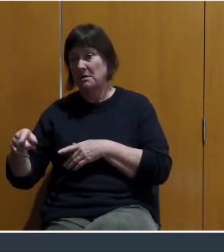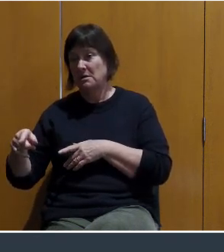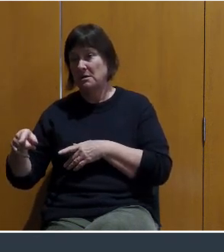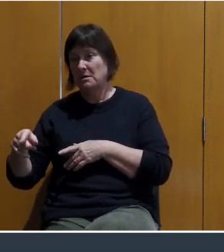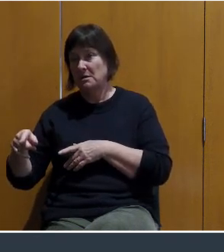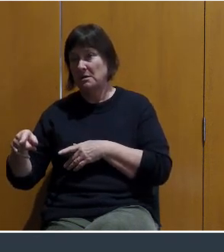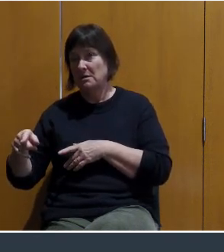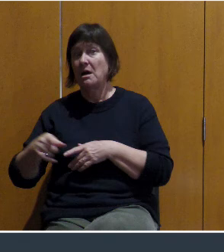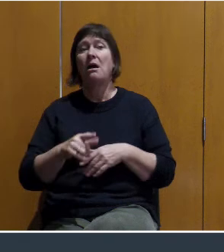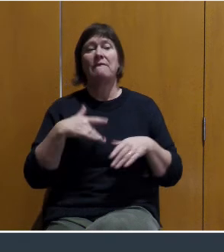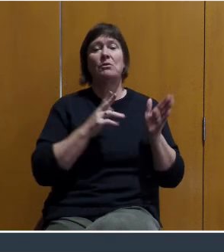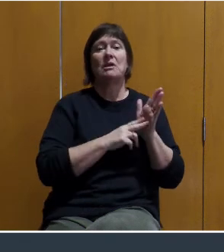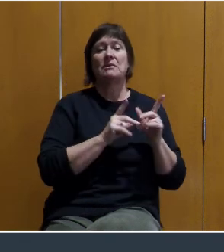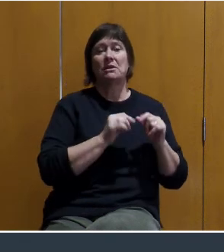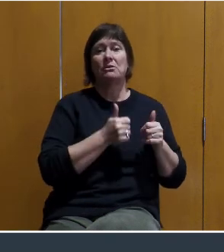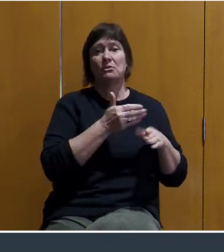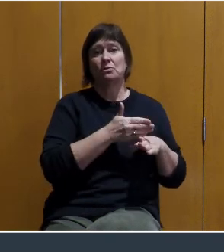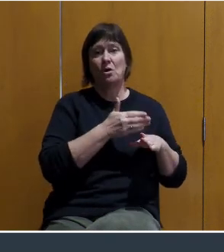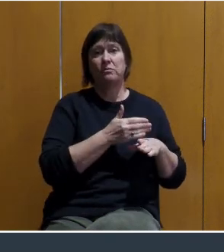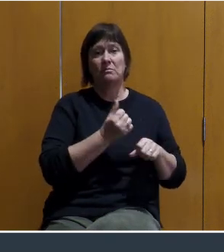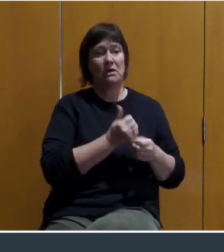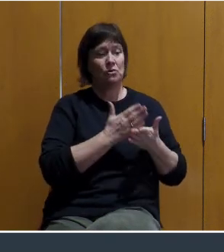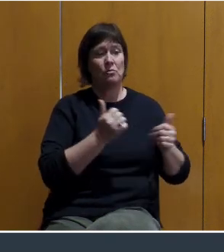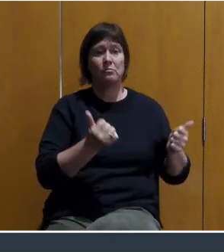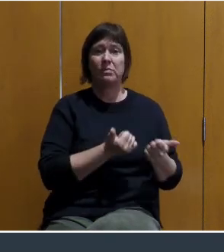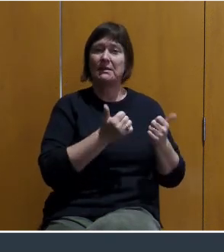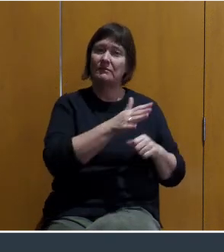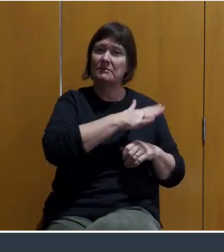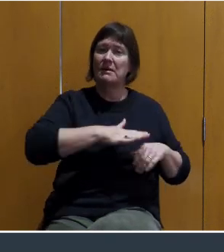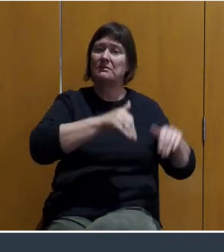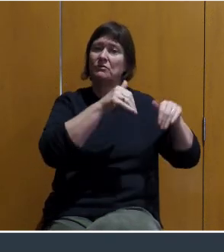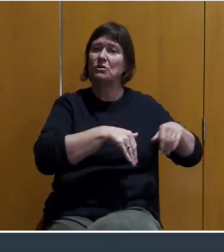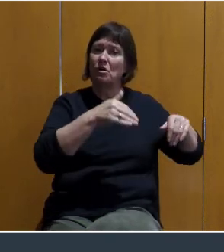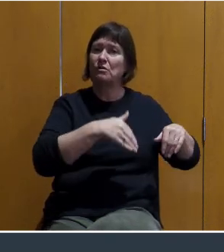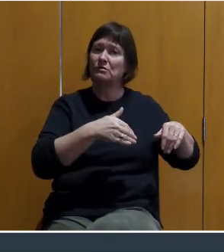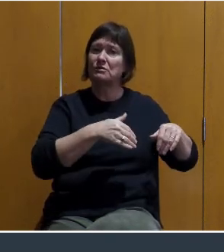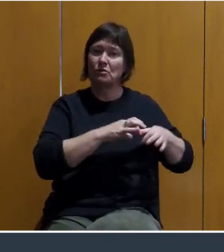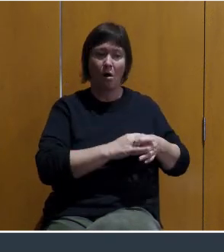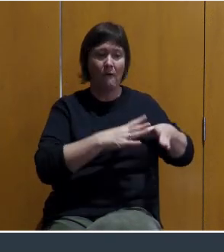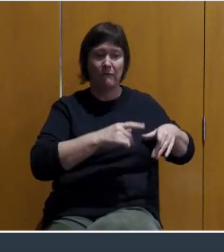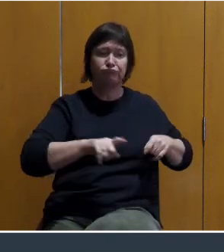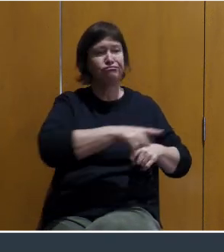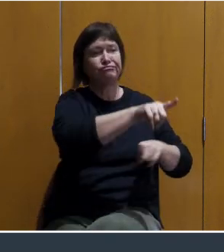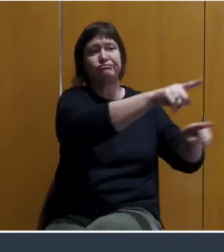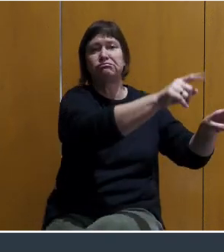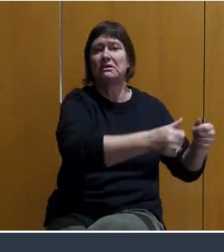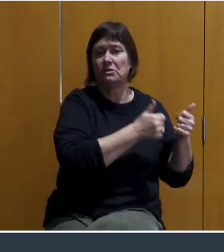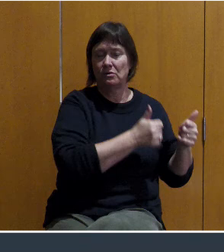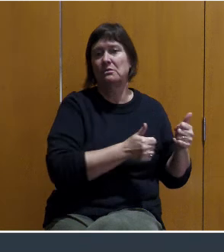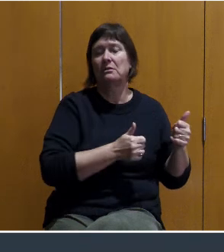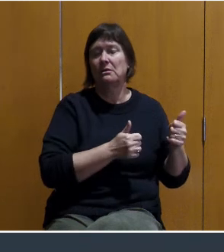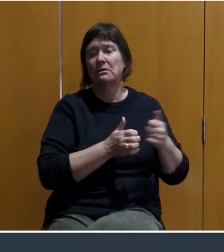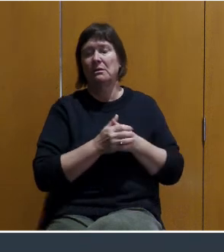think Napier's done a really good job of making sure that there's plenty of spaces for dogs to run, dogs to have off-leash exercise areas. That's why